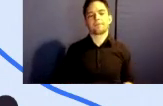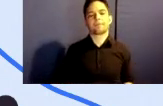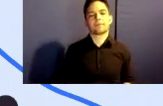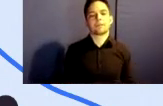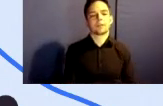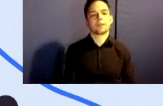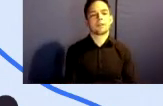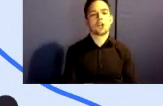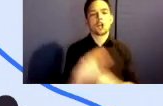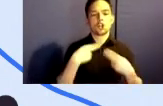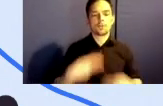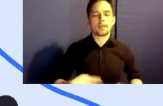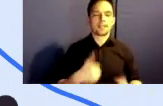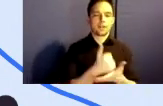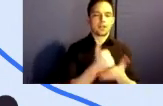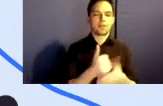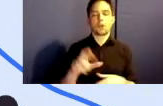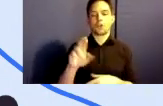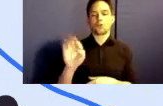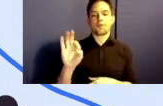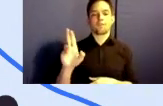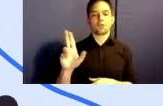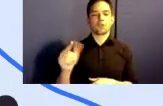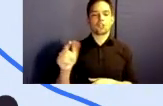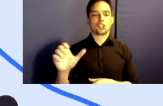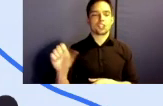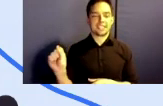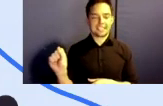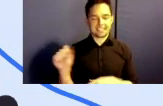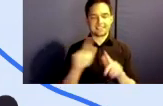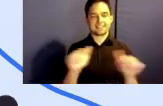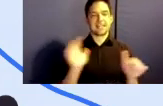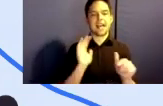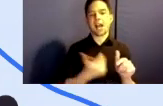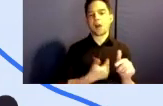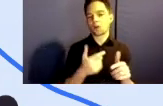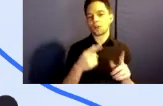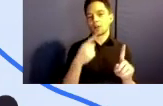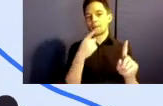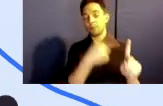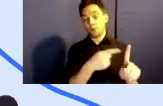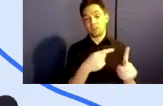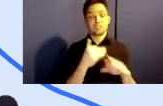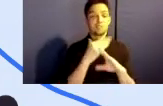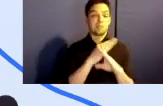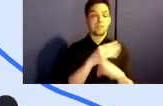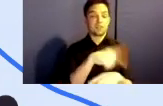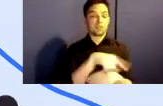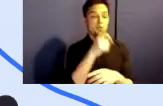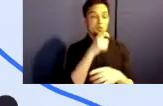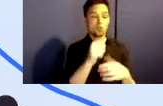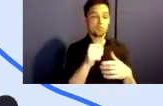humanitarian population, refugees. But our target is really to prevent those that are